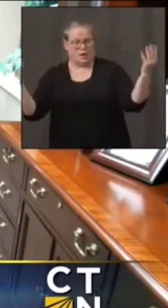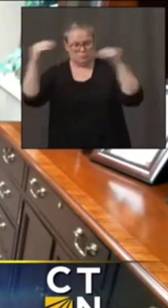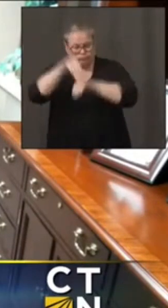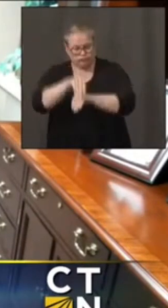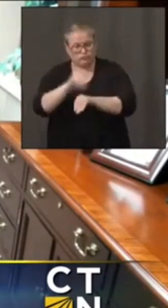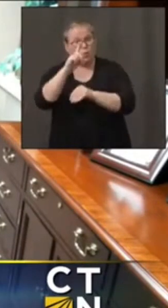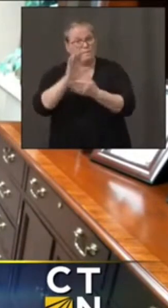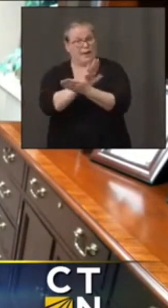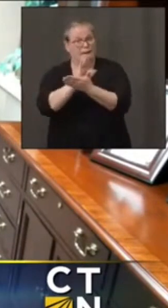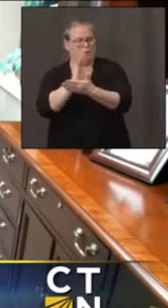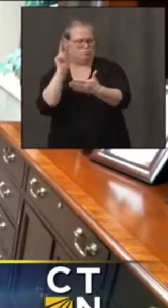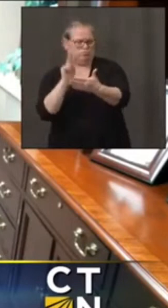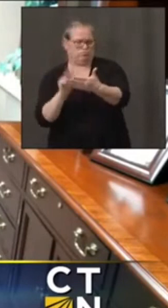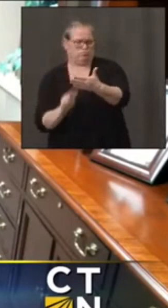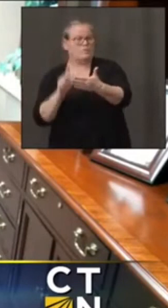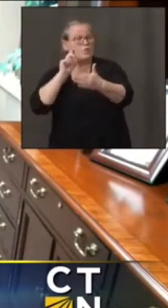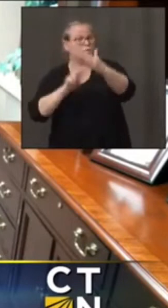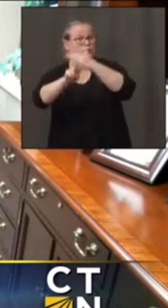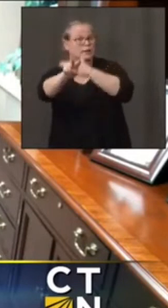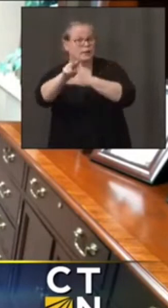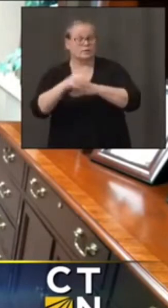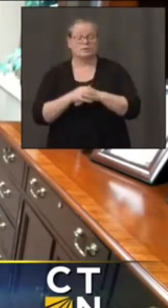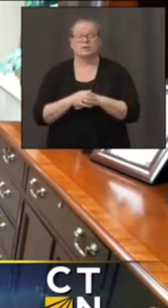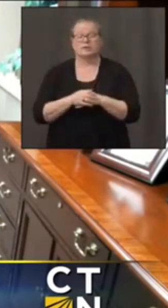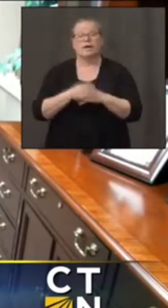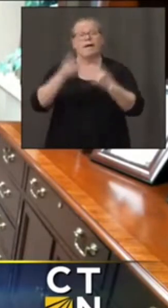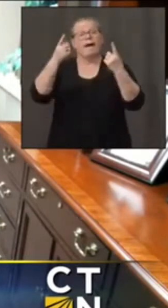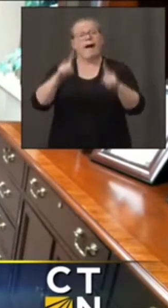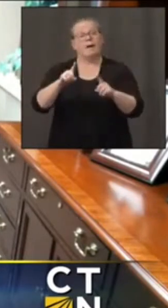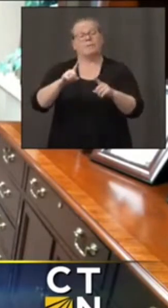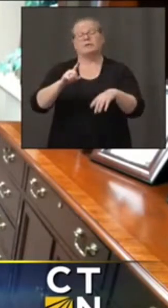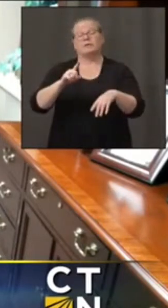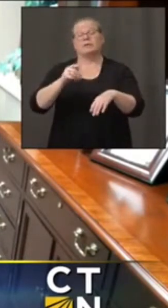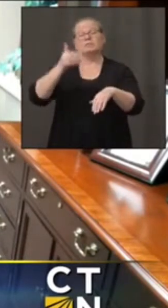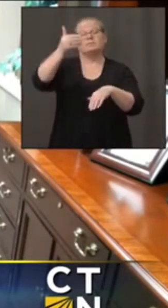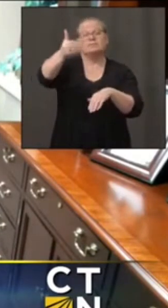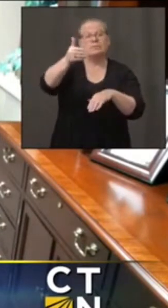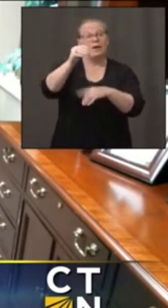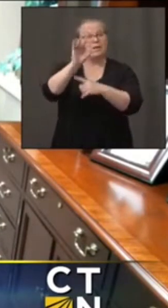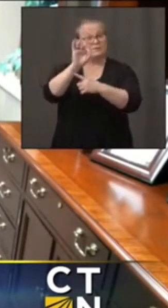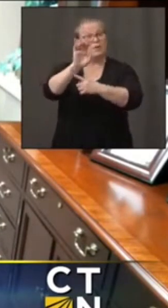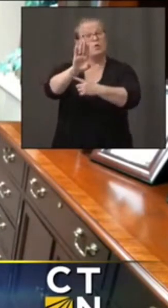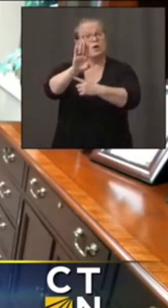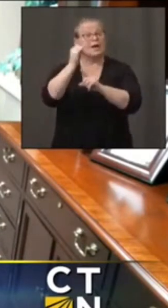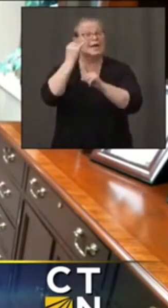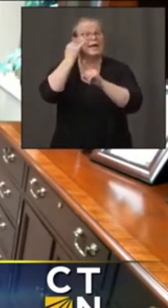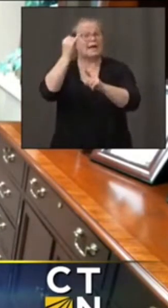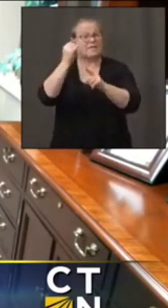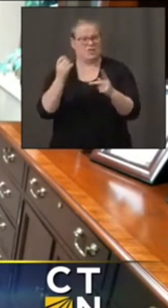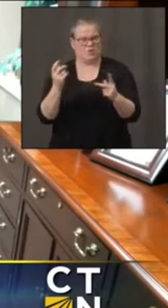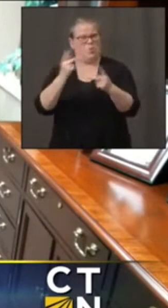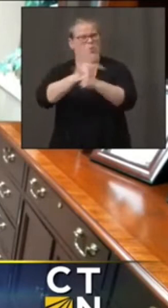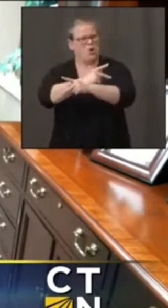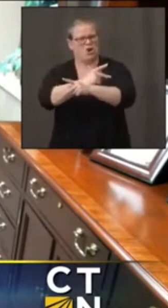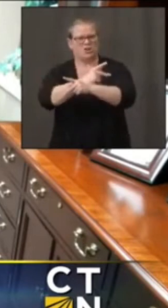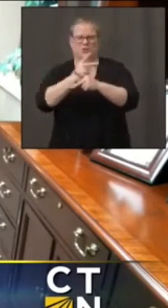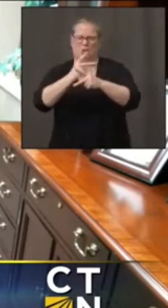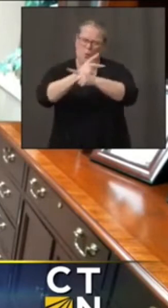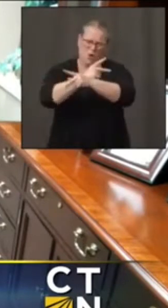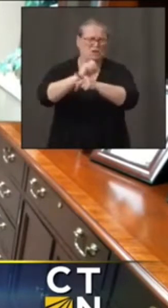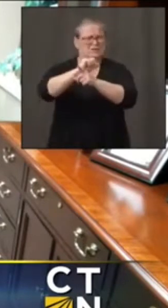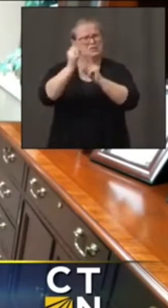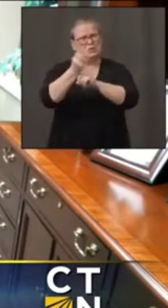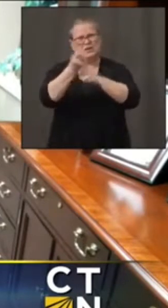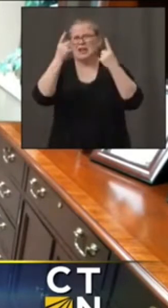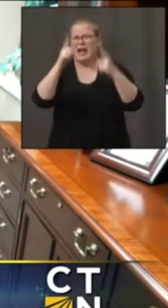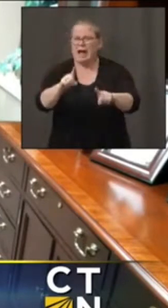the U.S., even if the worst model were to come true, if we could get 95% of the population to wear